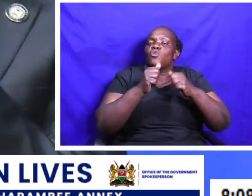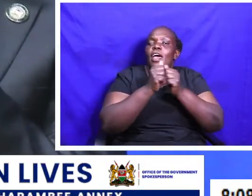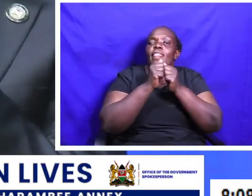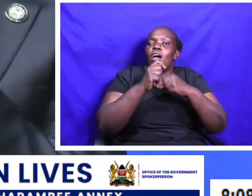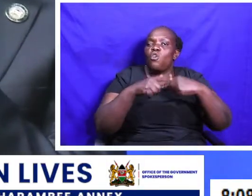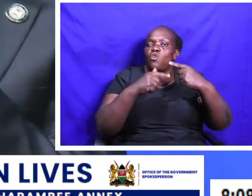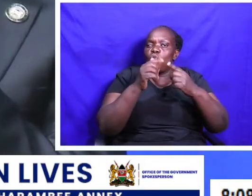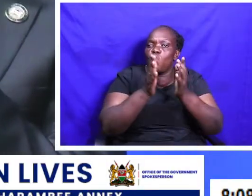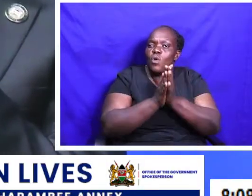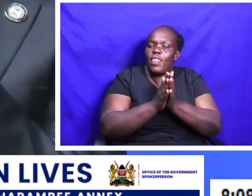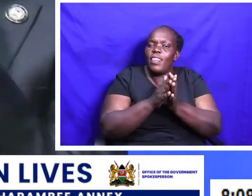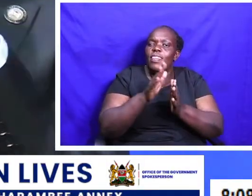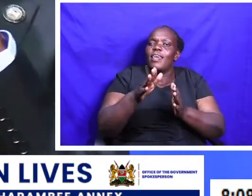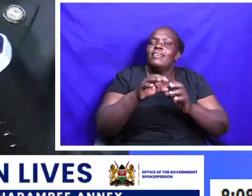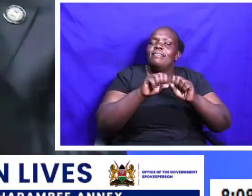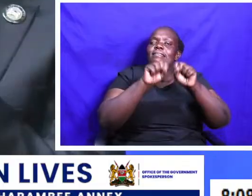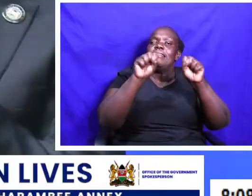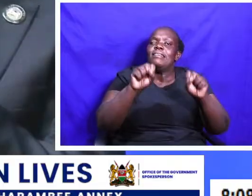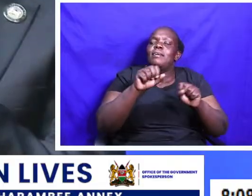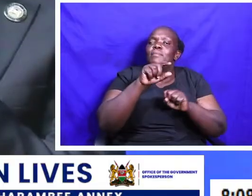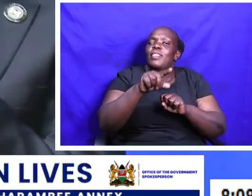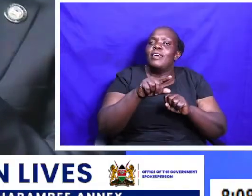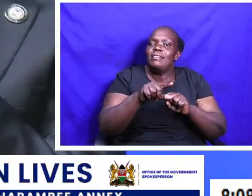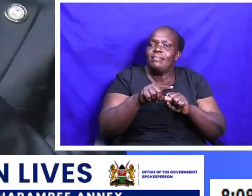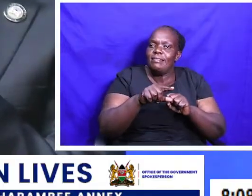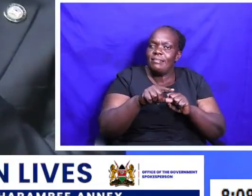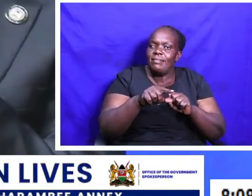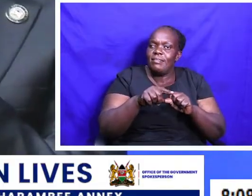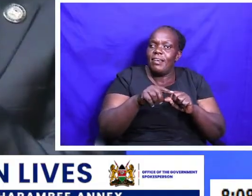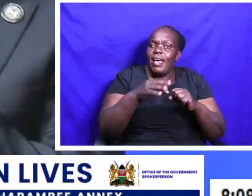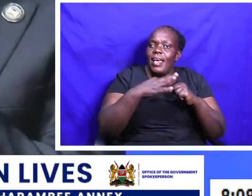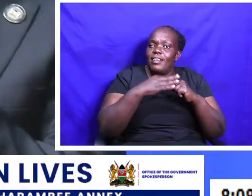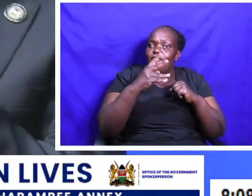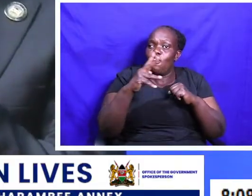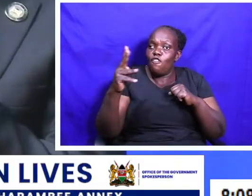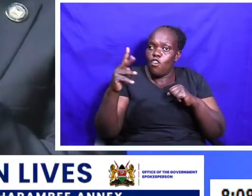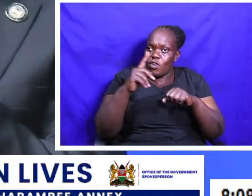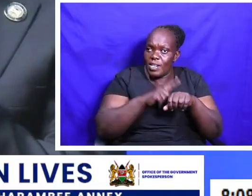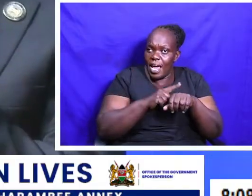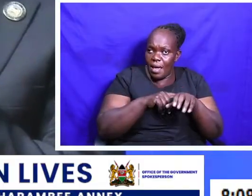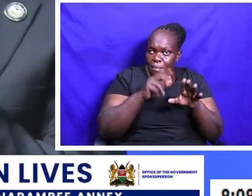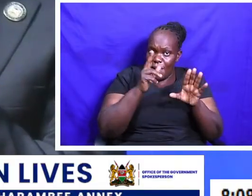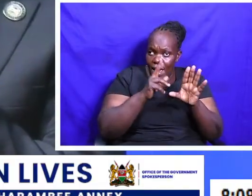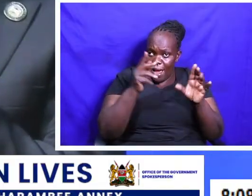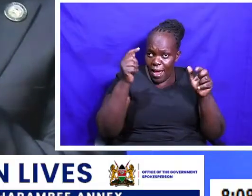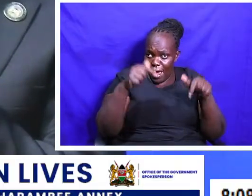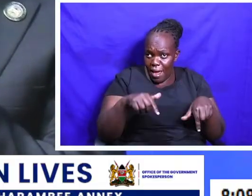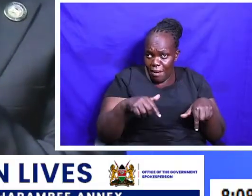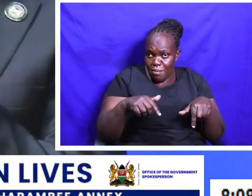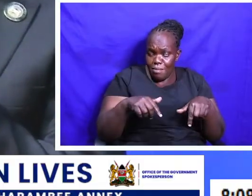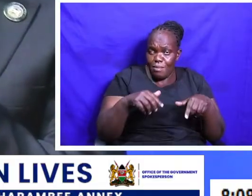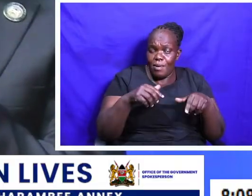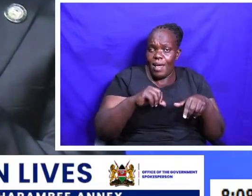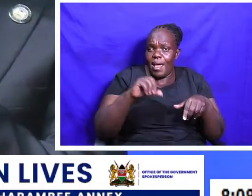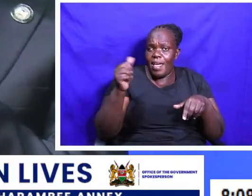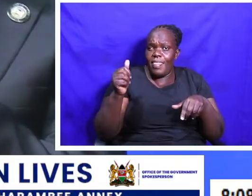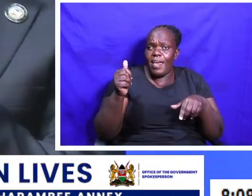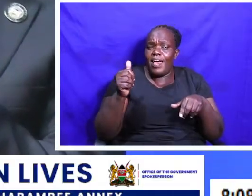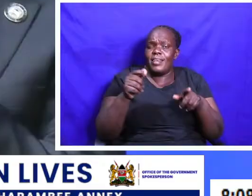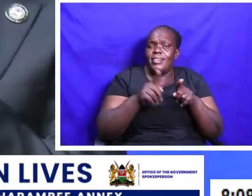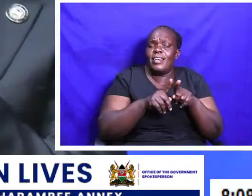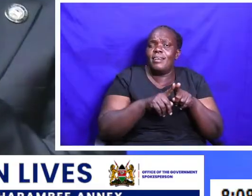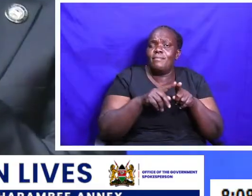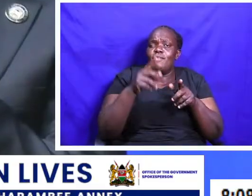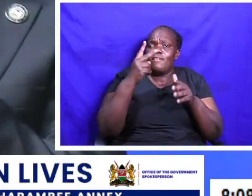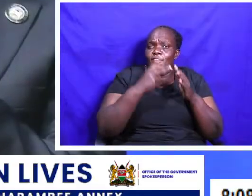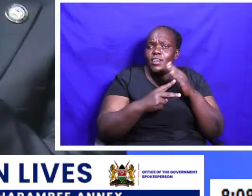with the British system that time. You know, when 844 was coming, you know, look at the way when we're